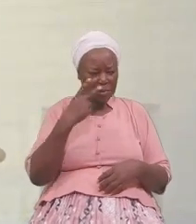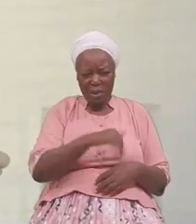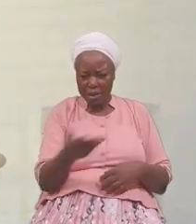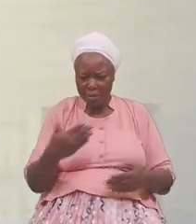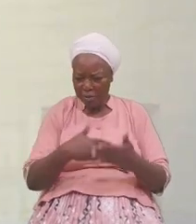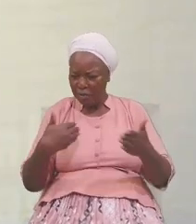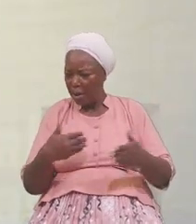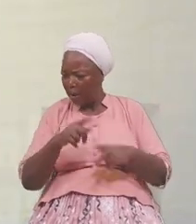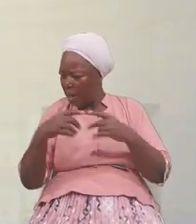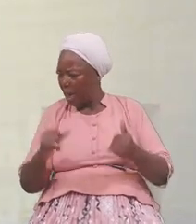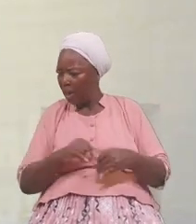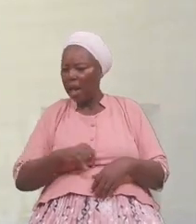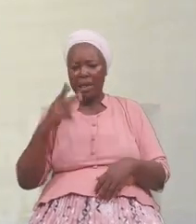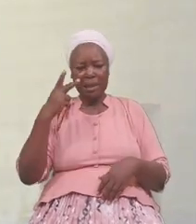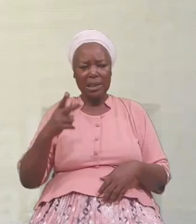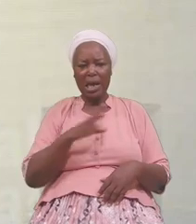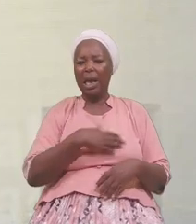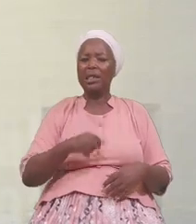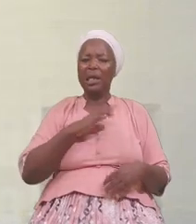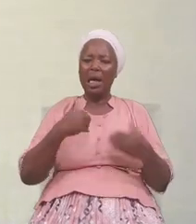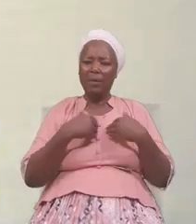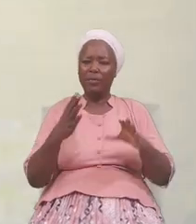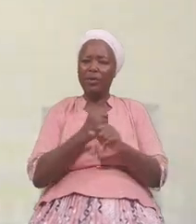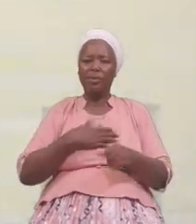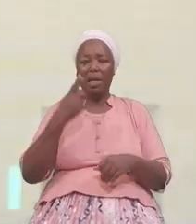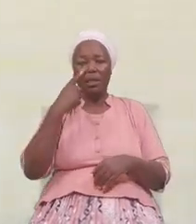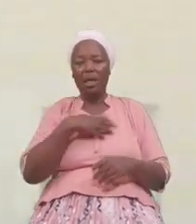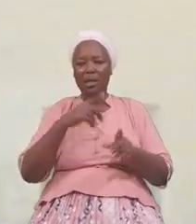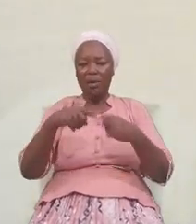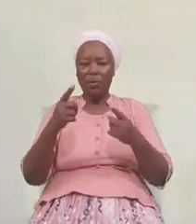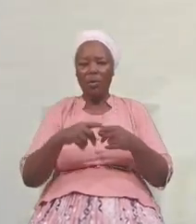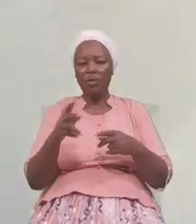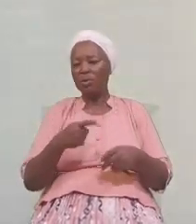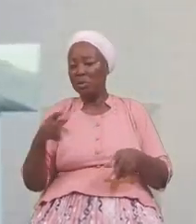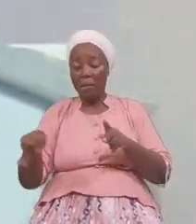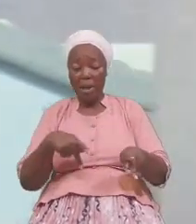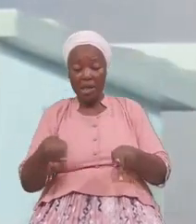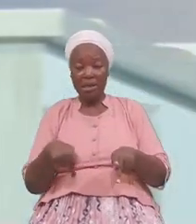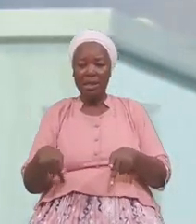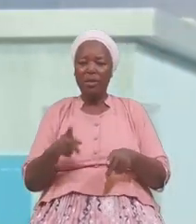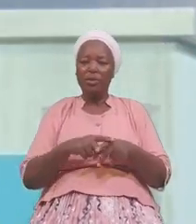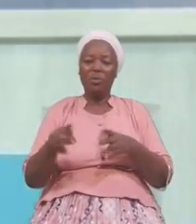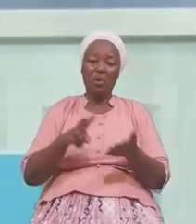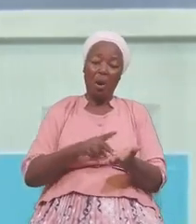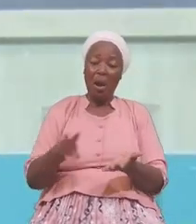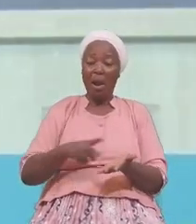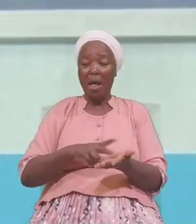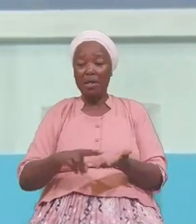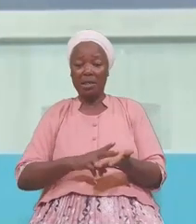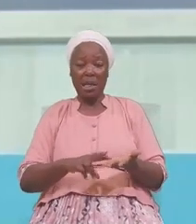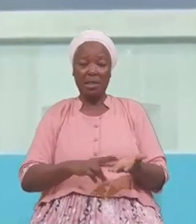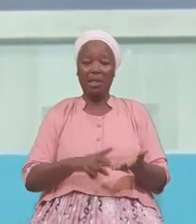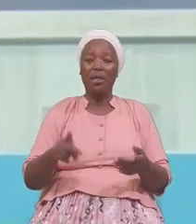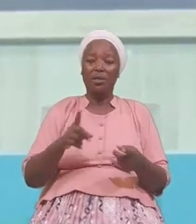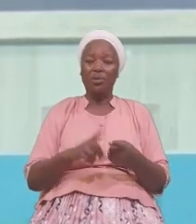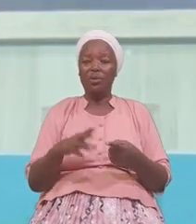before, but now I've got my sight. And he goes to the pop house to dance to the tune